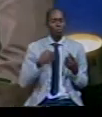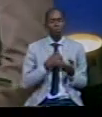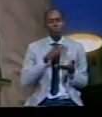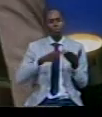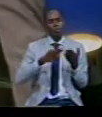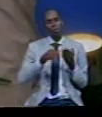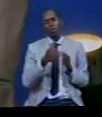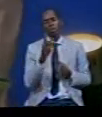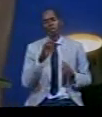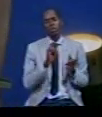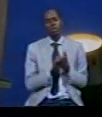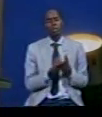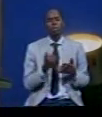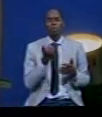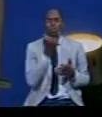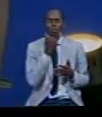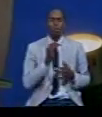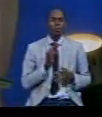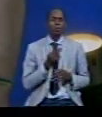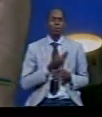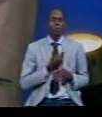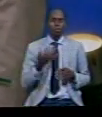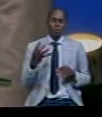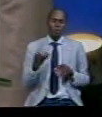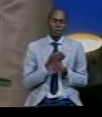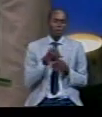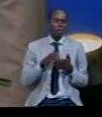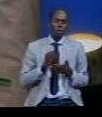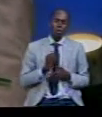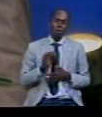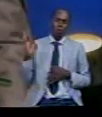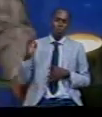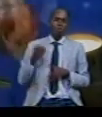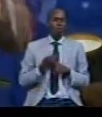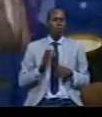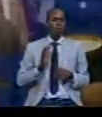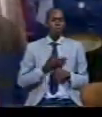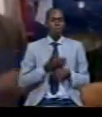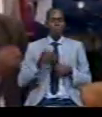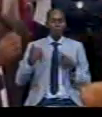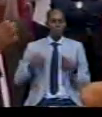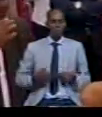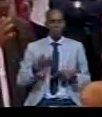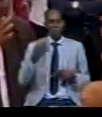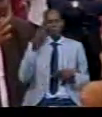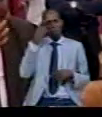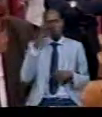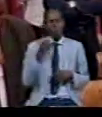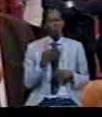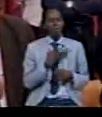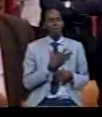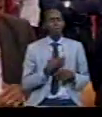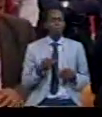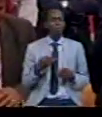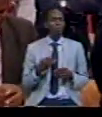We put it away from our minds. That's how our words can be believable.